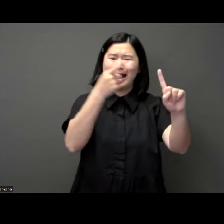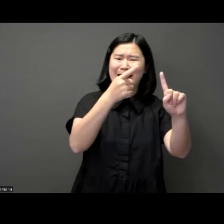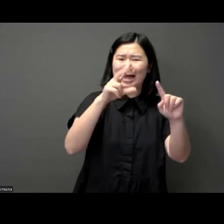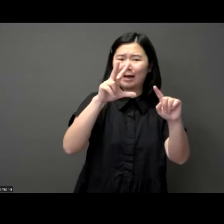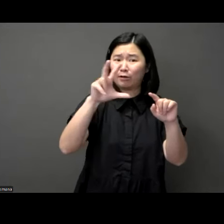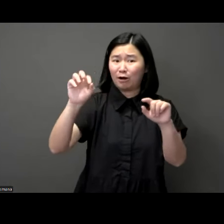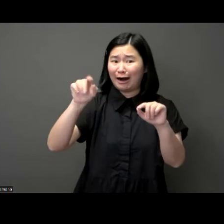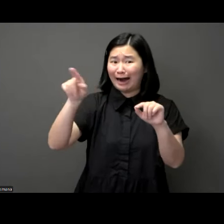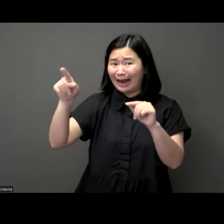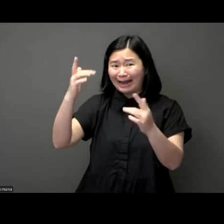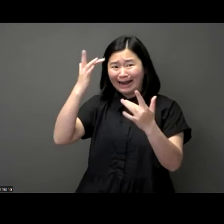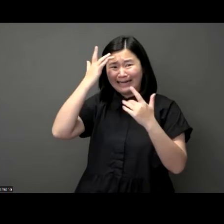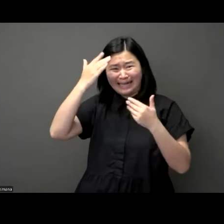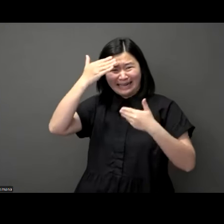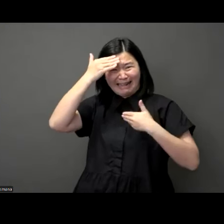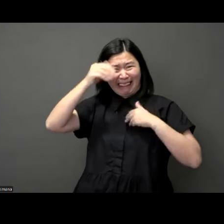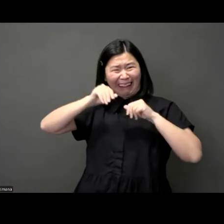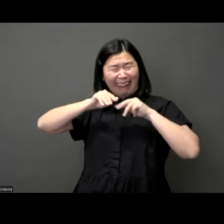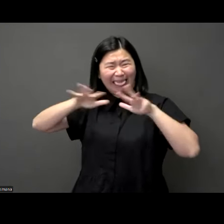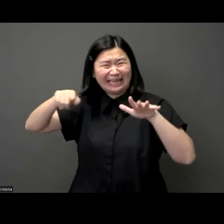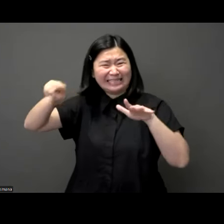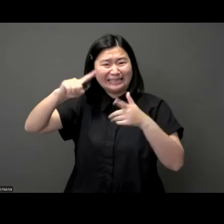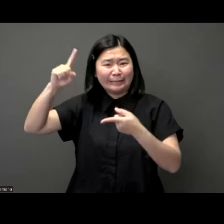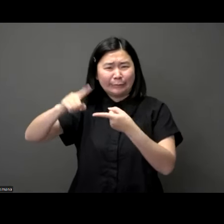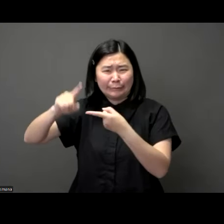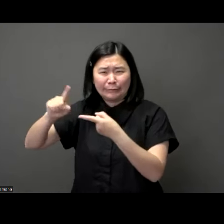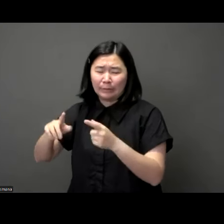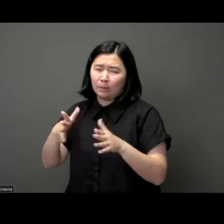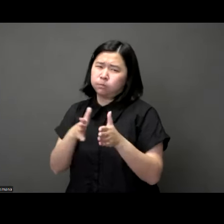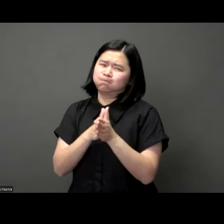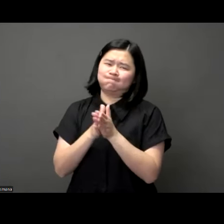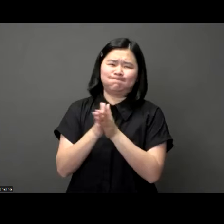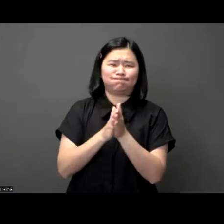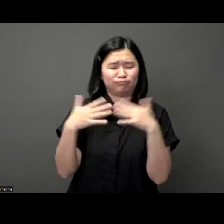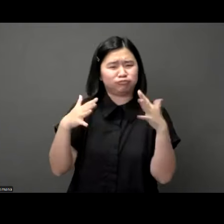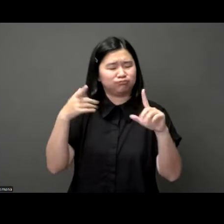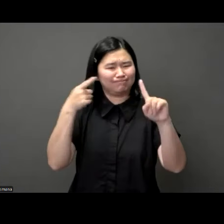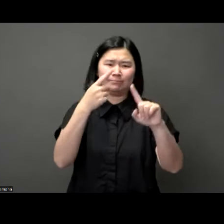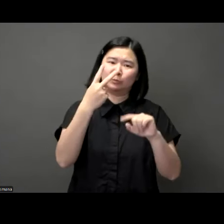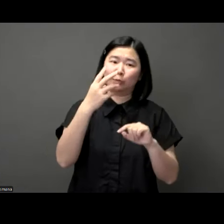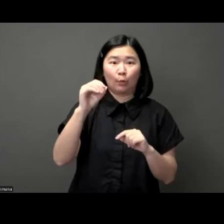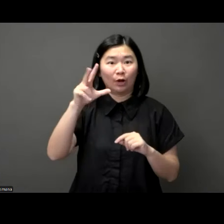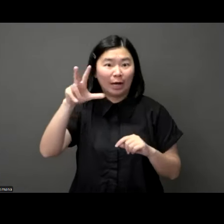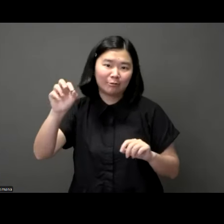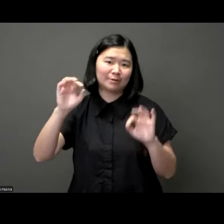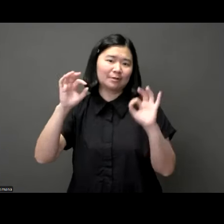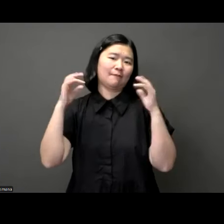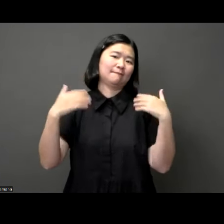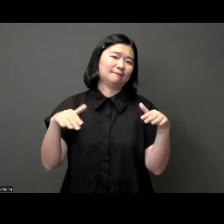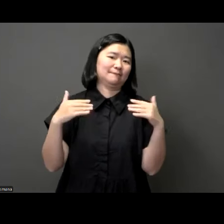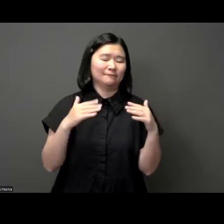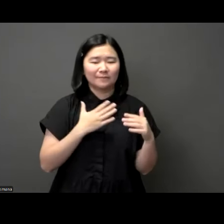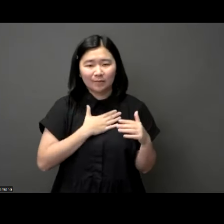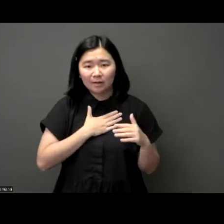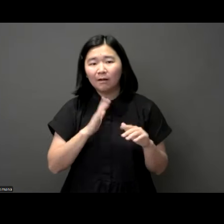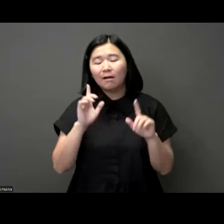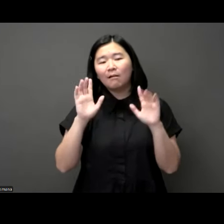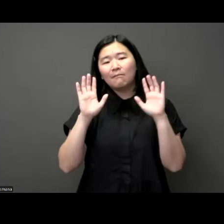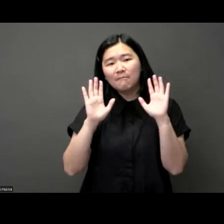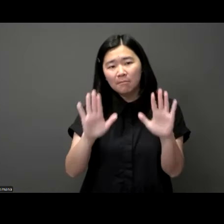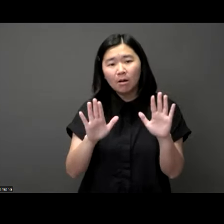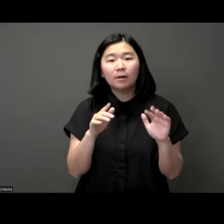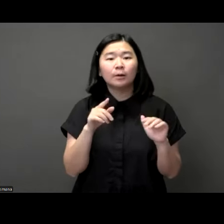integrated approach. Next, we will learn about a powerful tool for ensuring health equity across